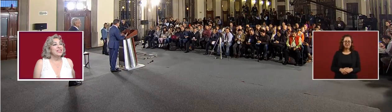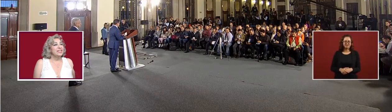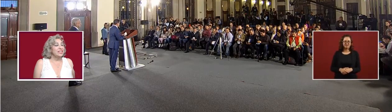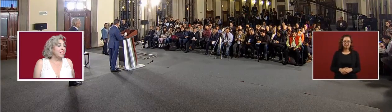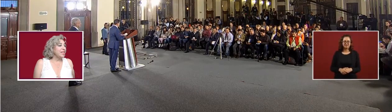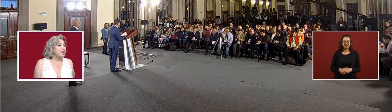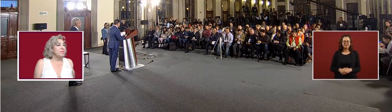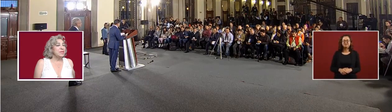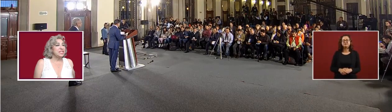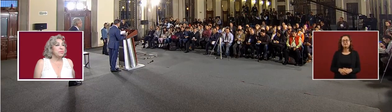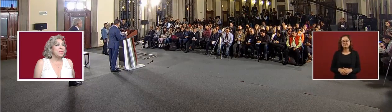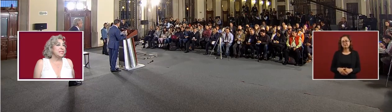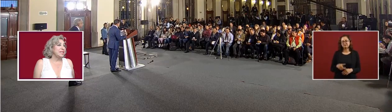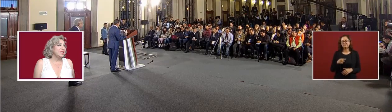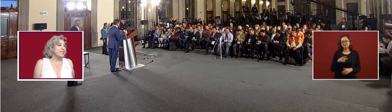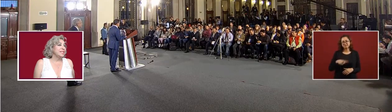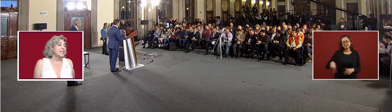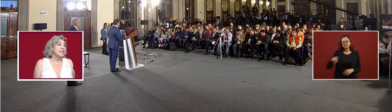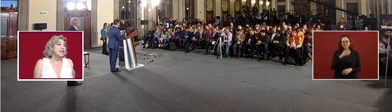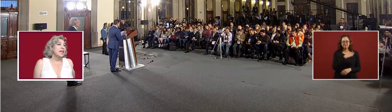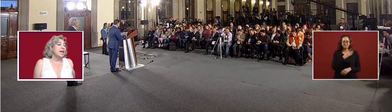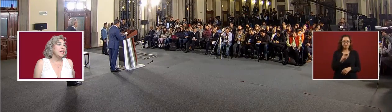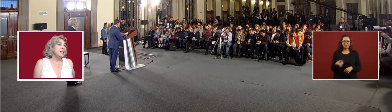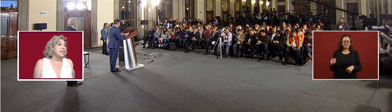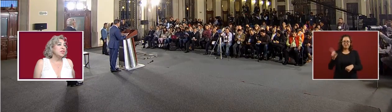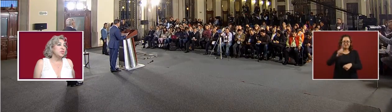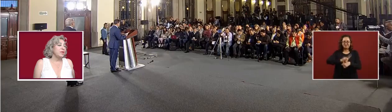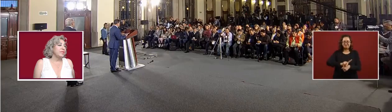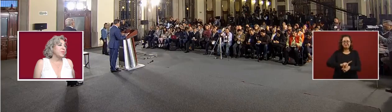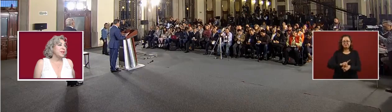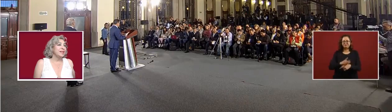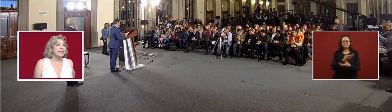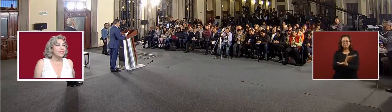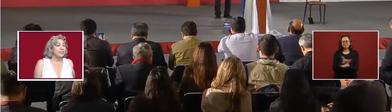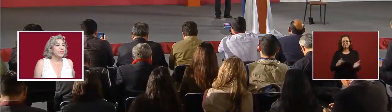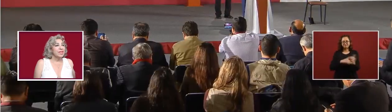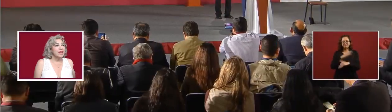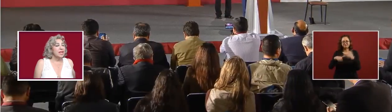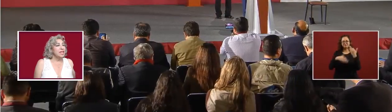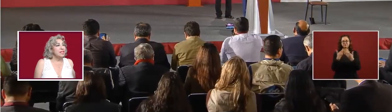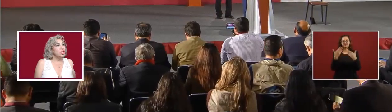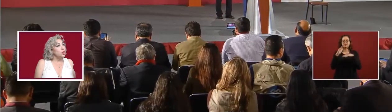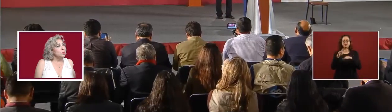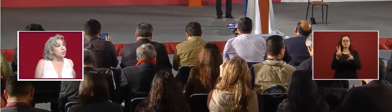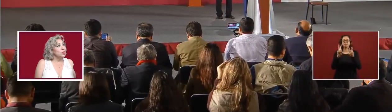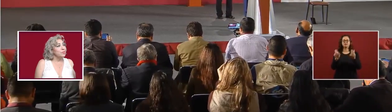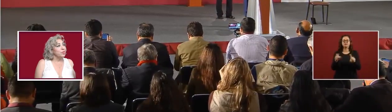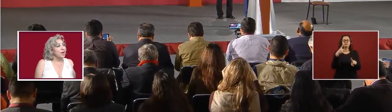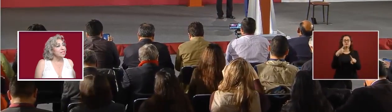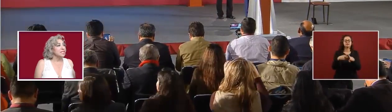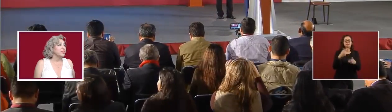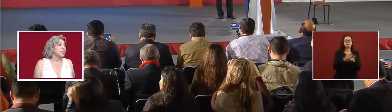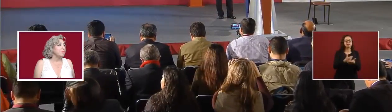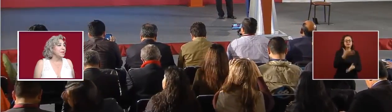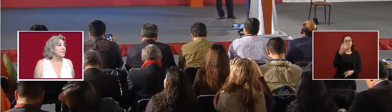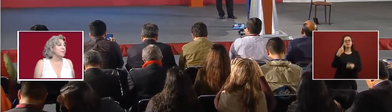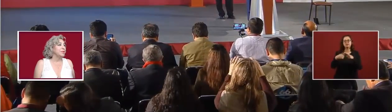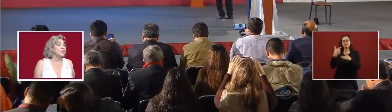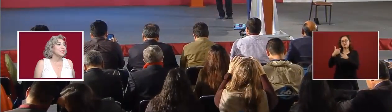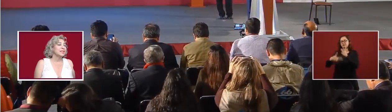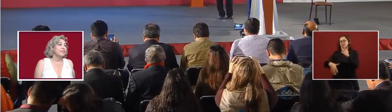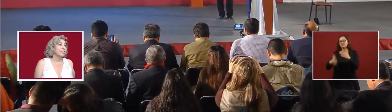thank you mr. president and hello to everyone in the who's who in prices for